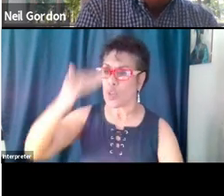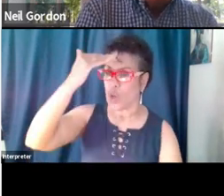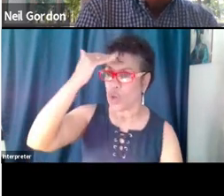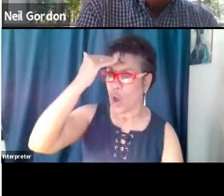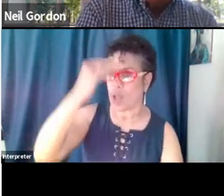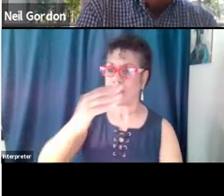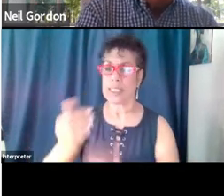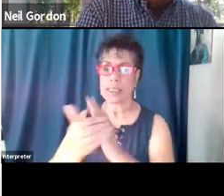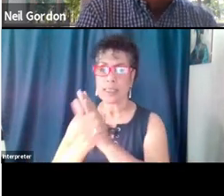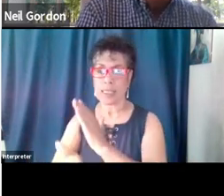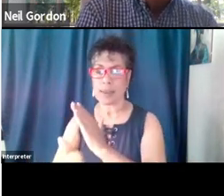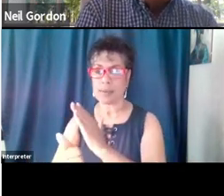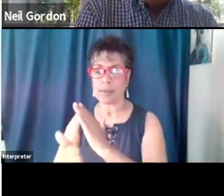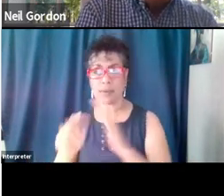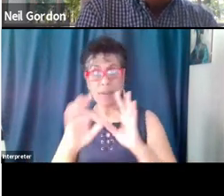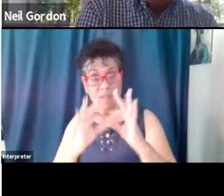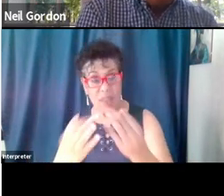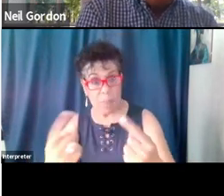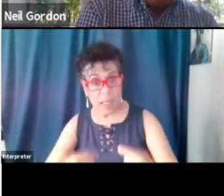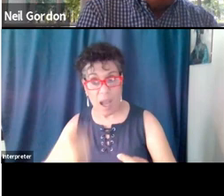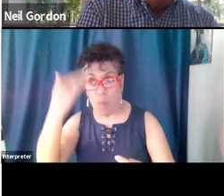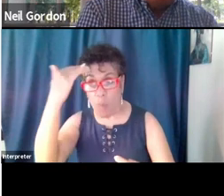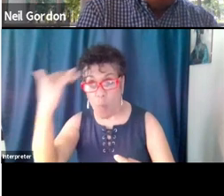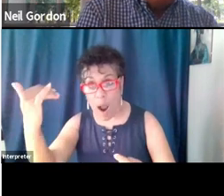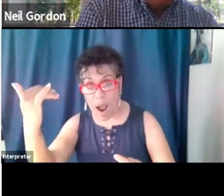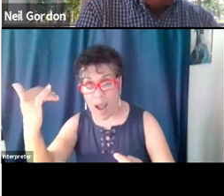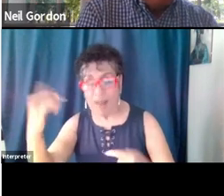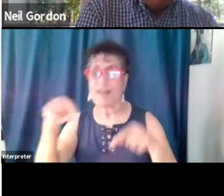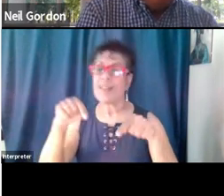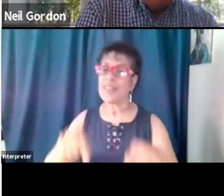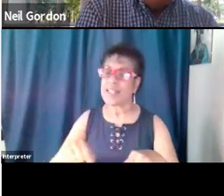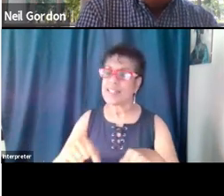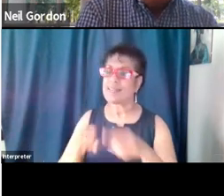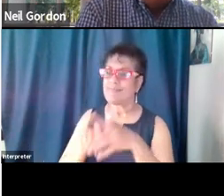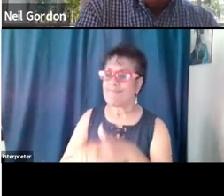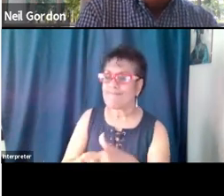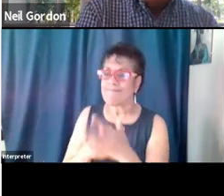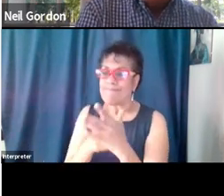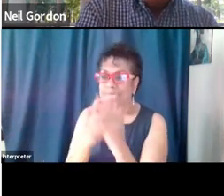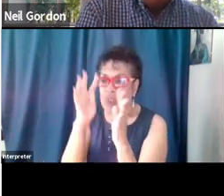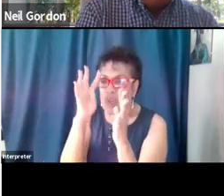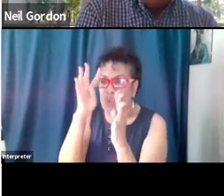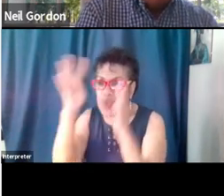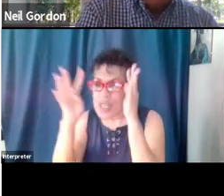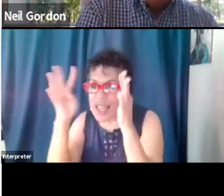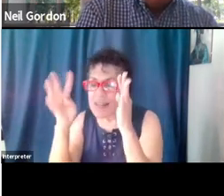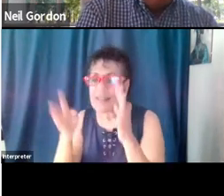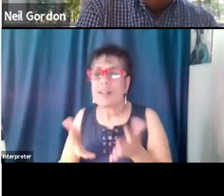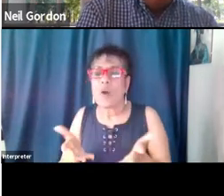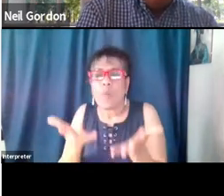why do families come to us? It's because the Discovery Museum fuels creativity and inspires kids to be